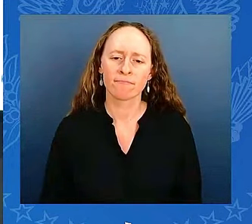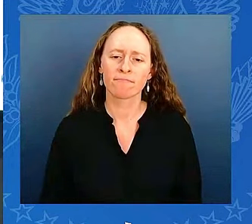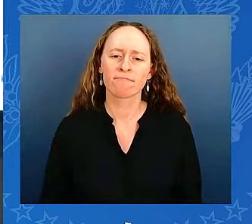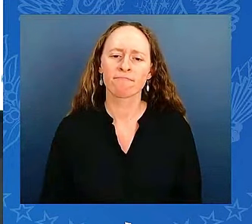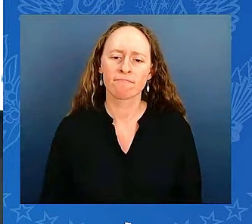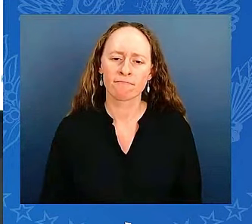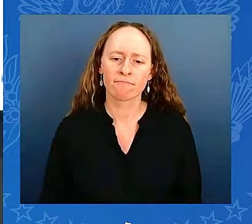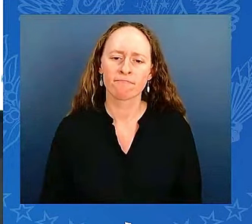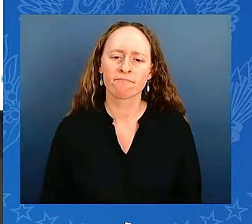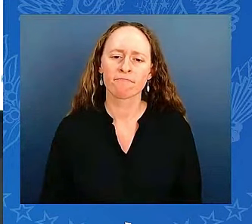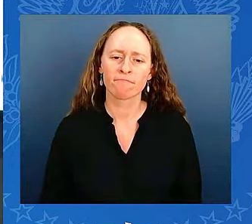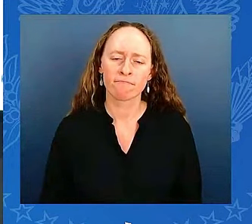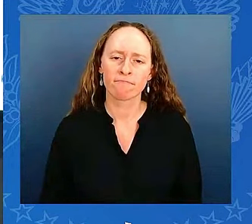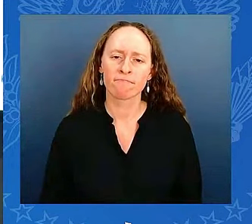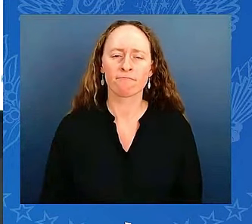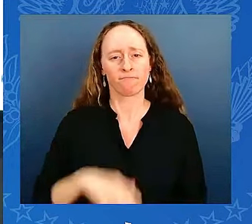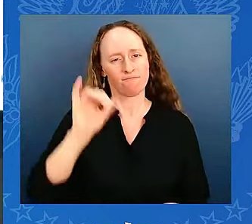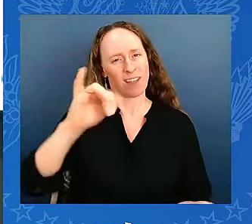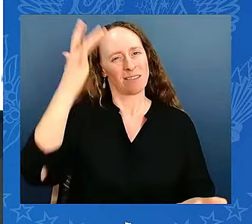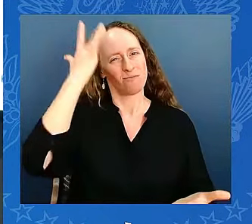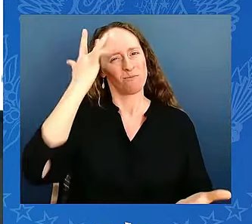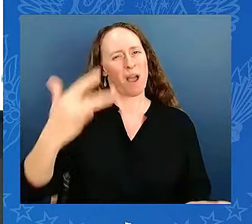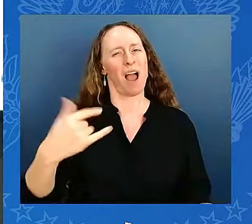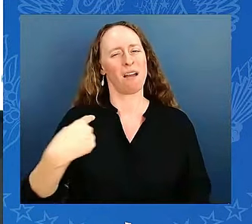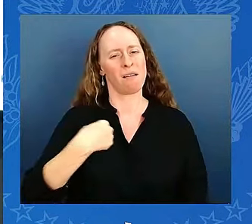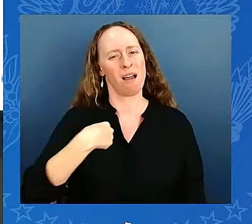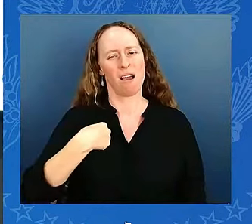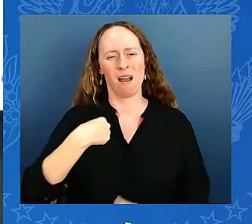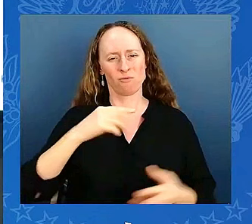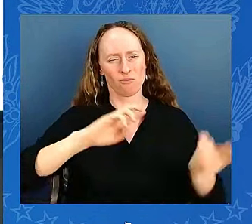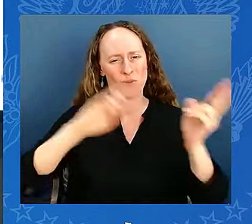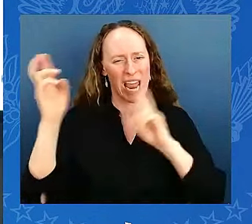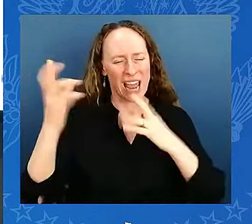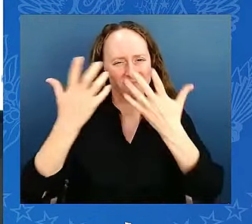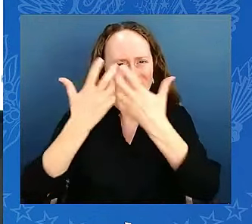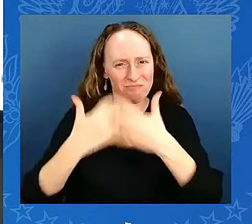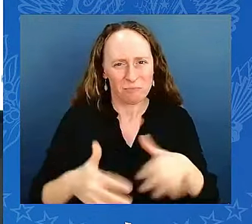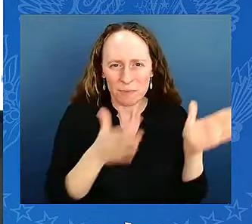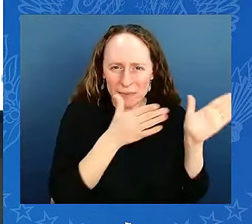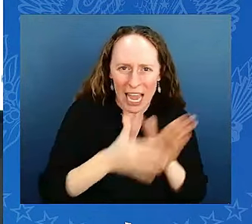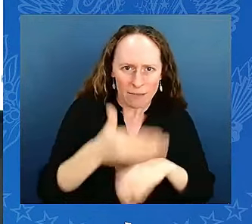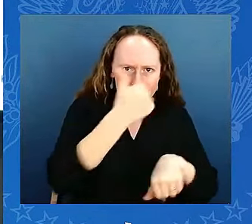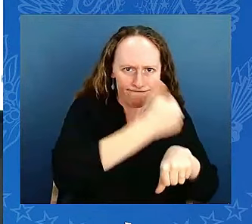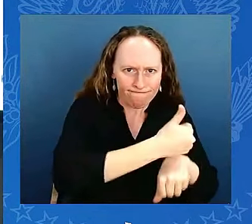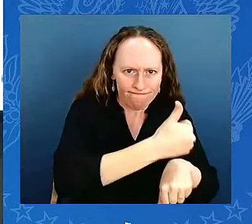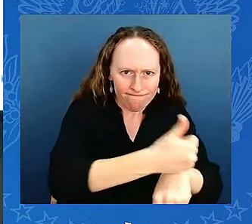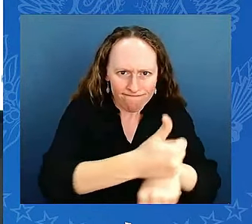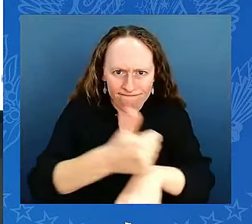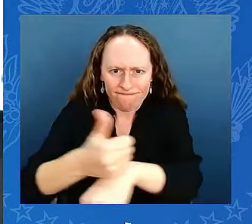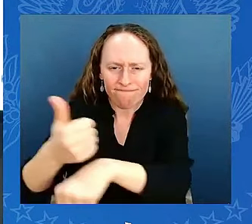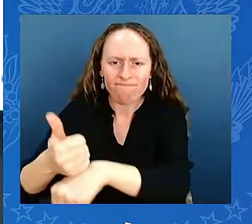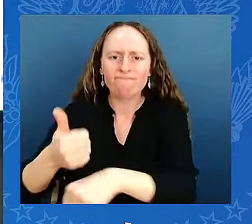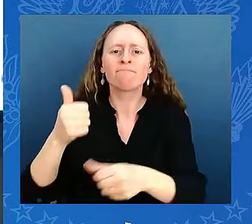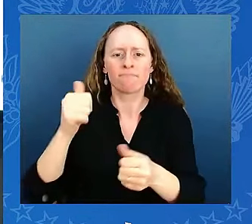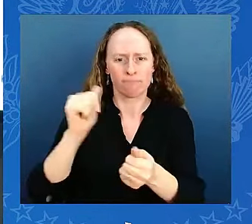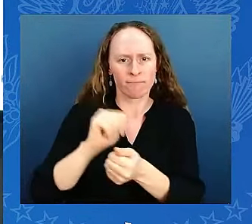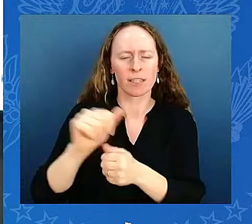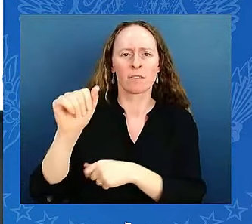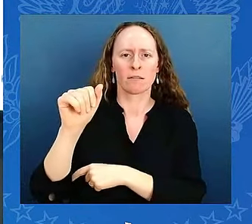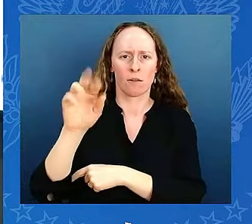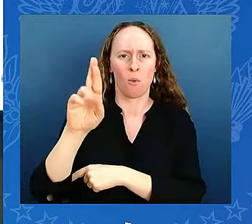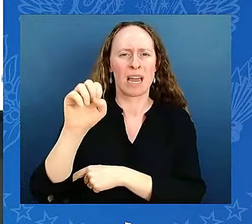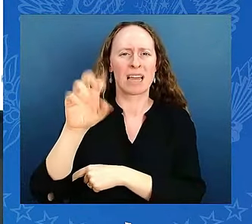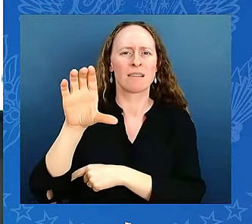everything from the Recovery Act on down is that we've actually invested more funding under my administration in